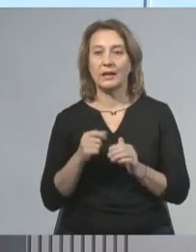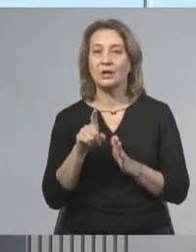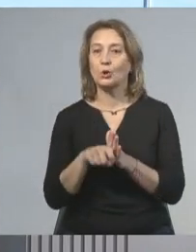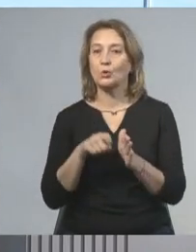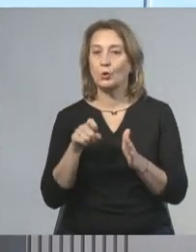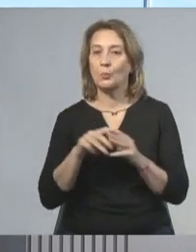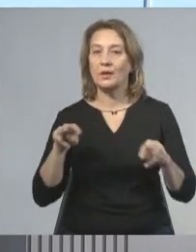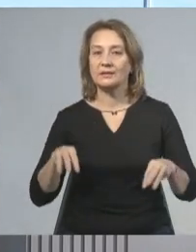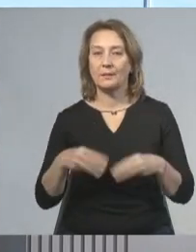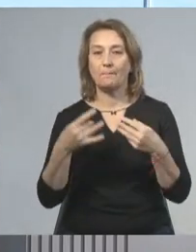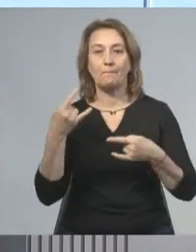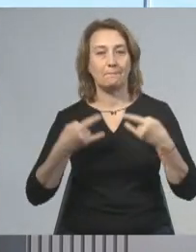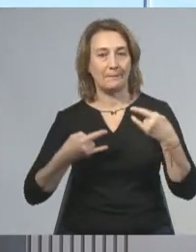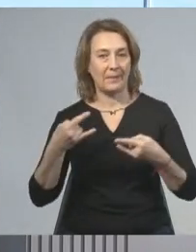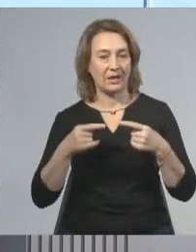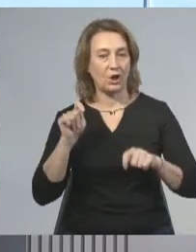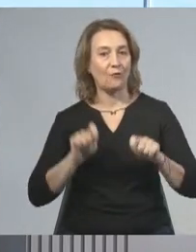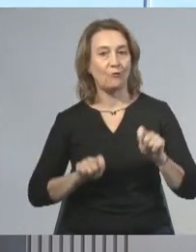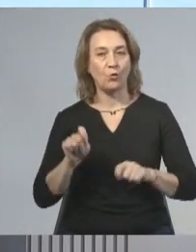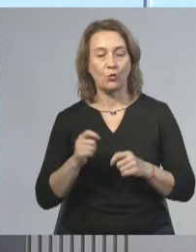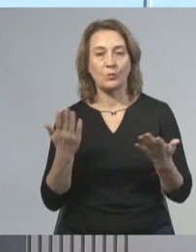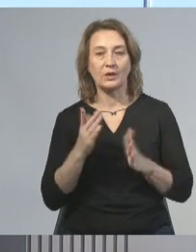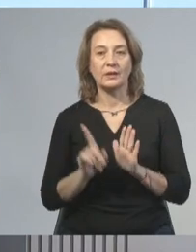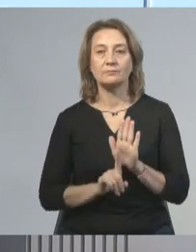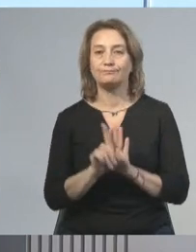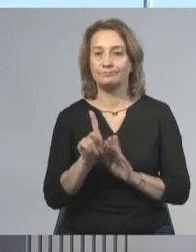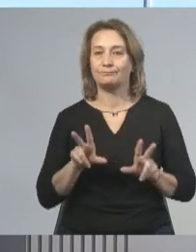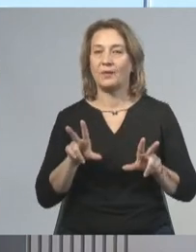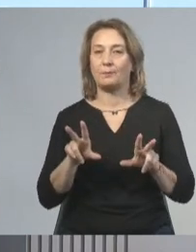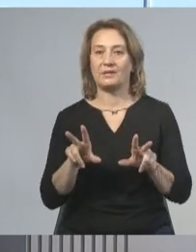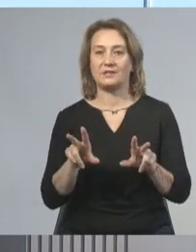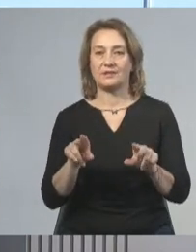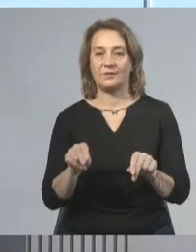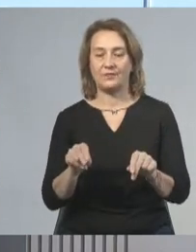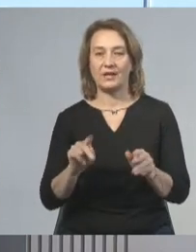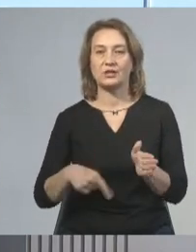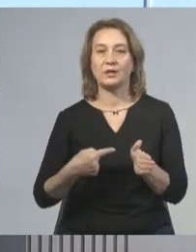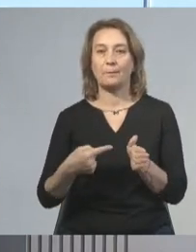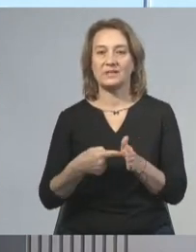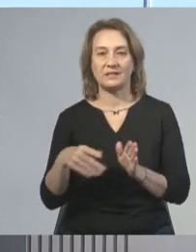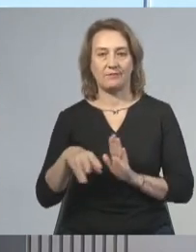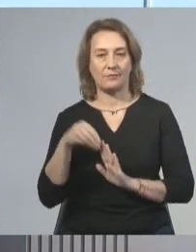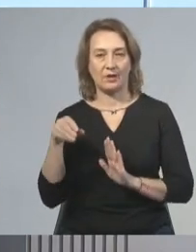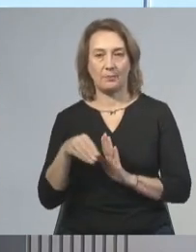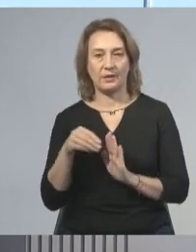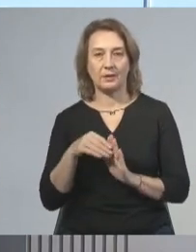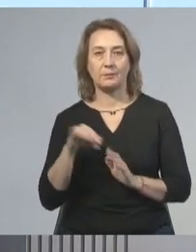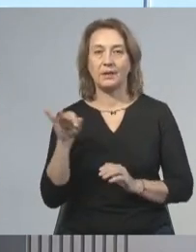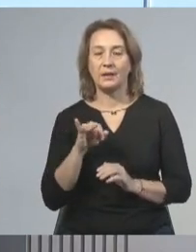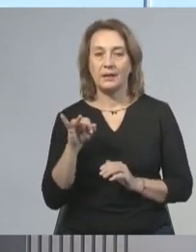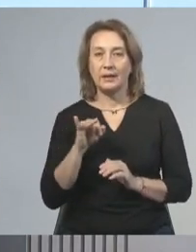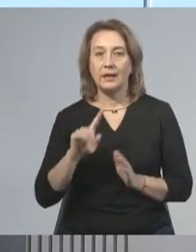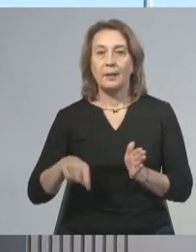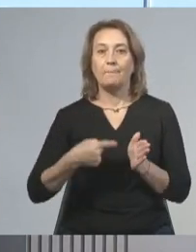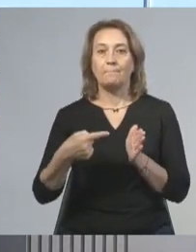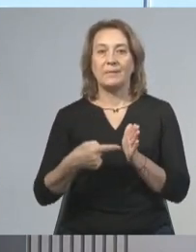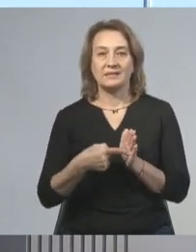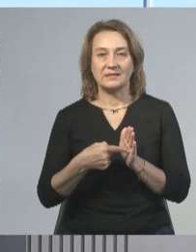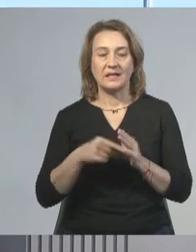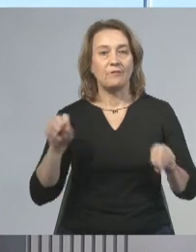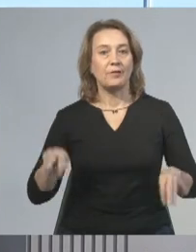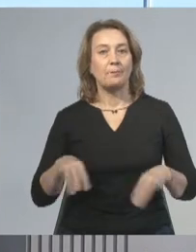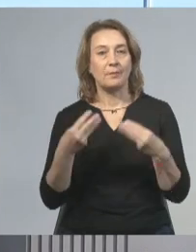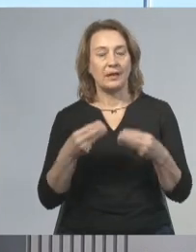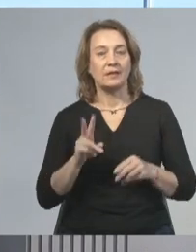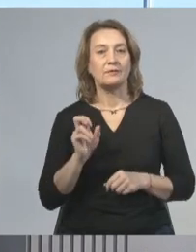good morning dear participants we continue second day of the bus media forum and welcome to our first discussion panel